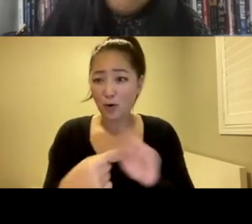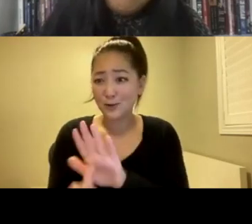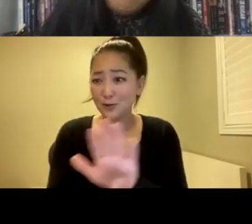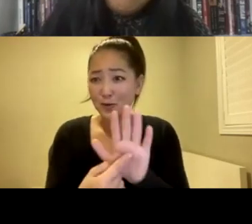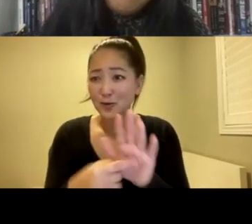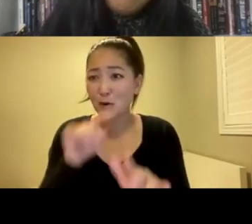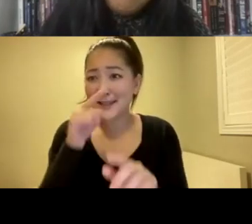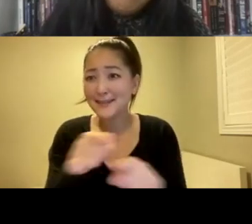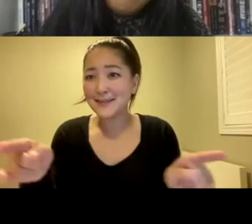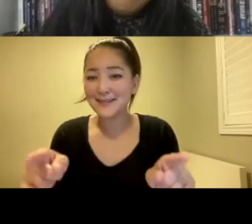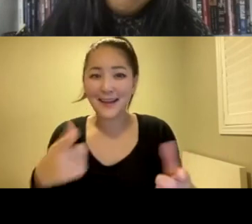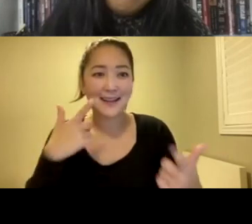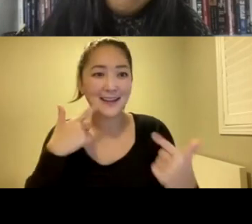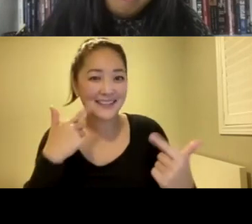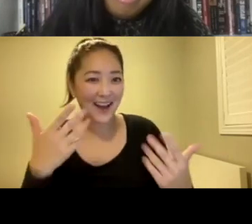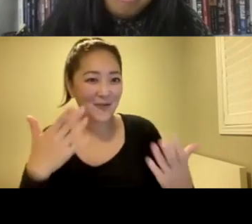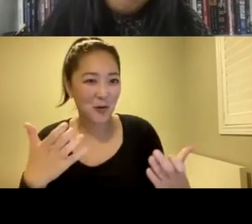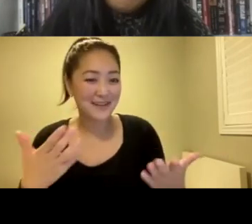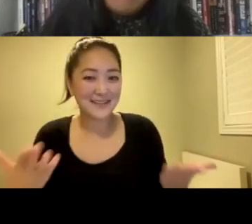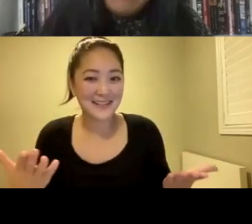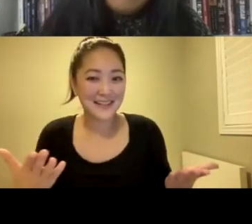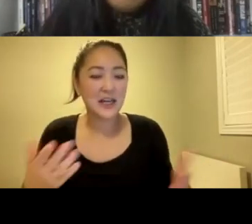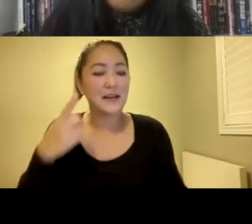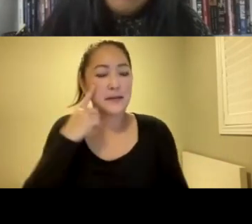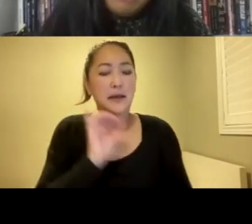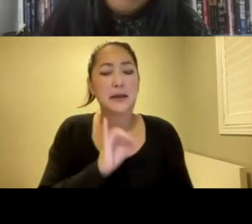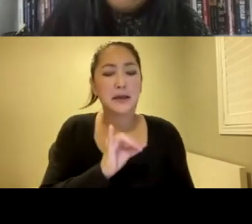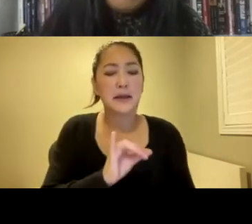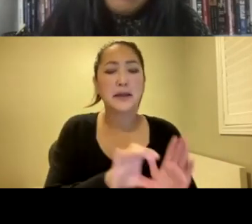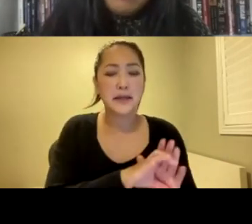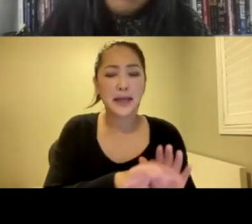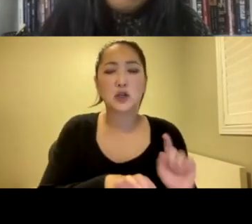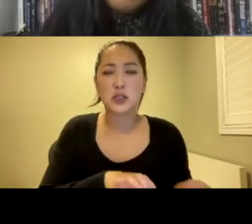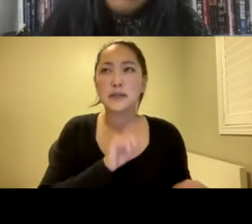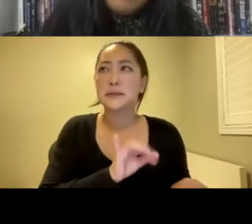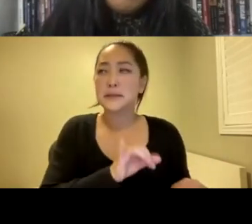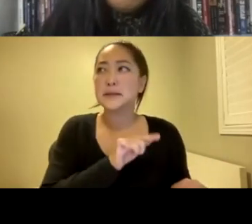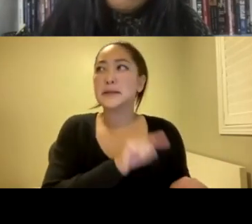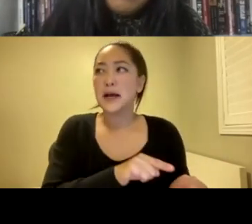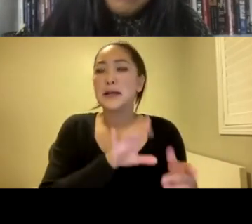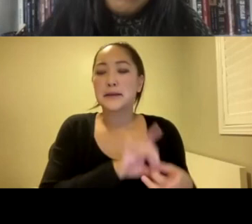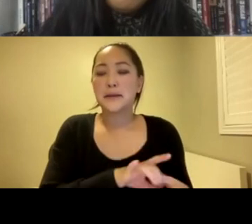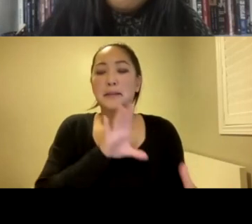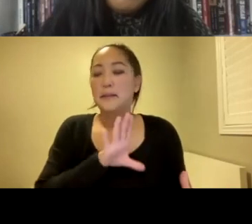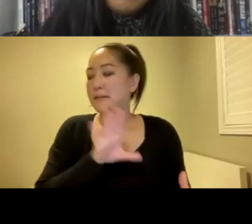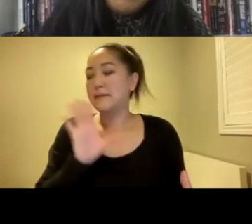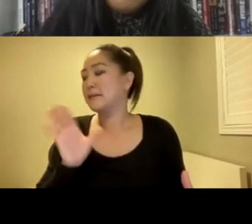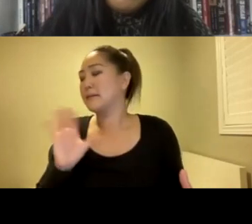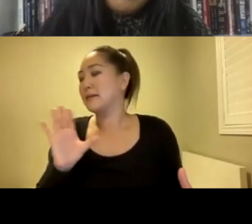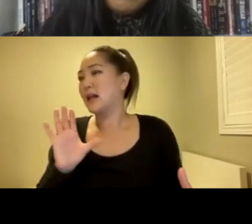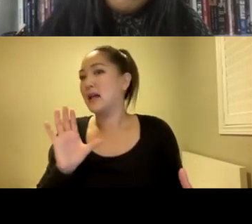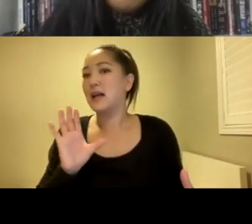different scenarios, not think about that character, and then come back, and like I feel so relieved to have